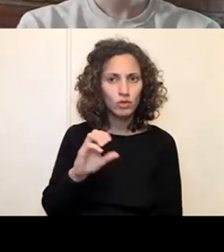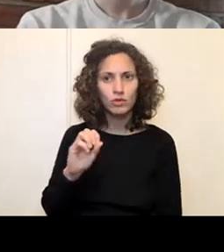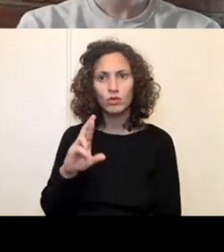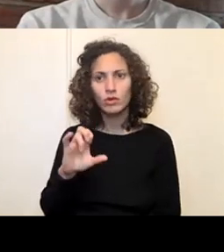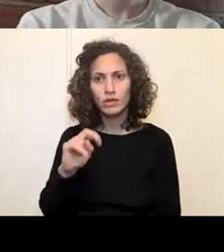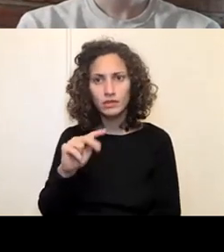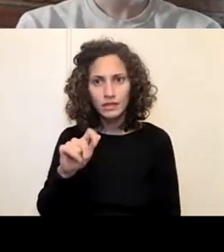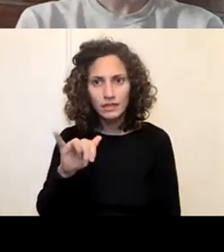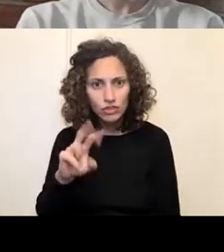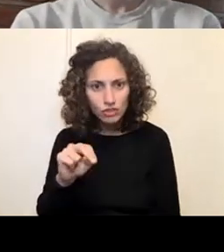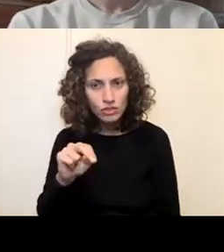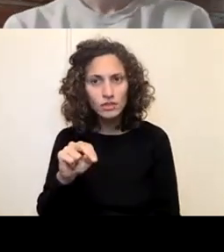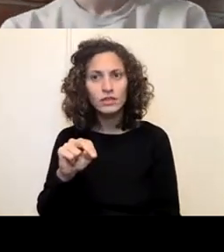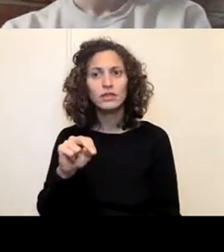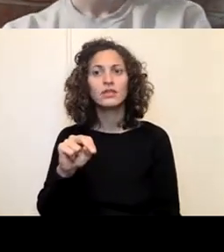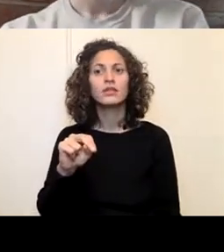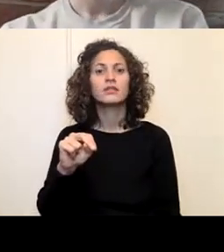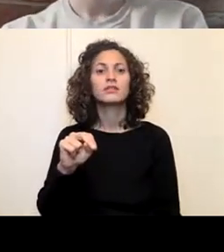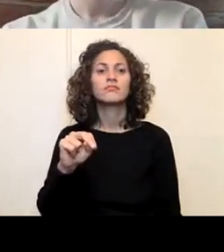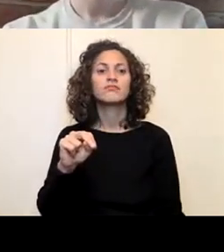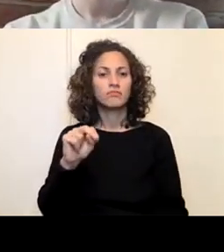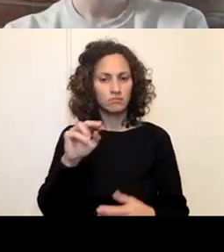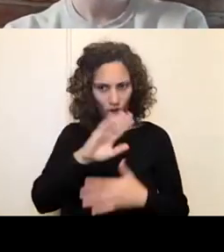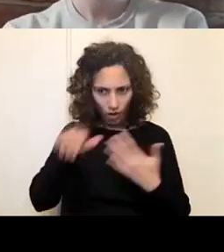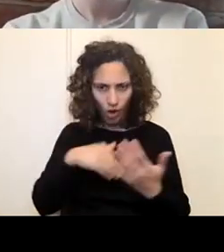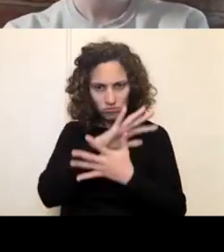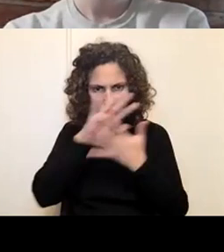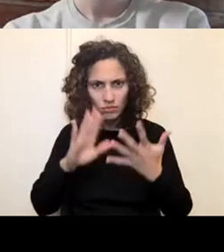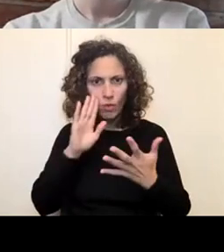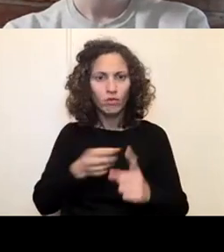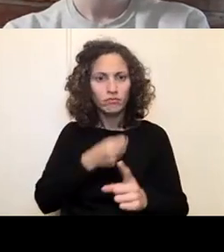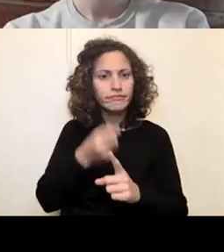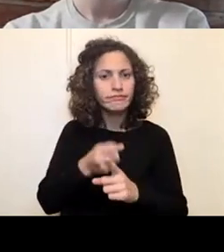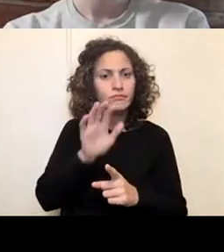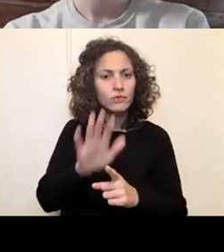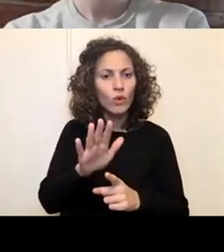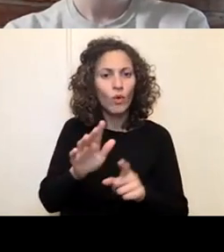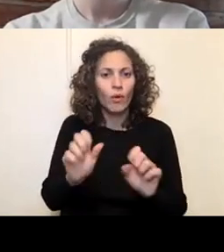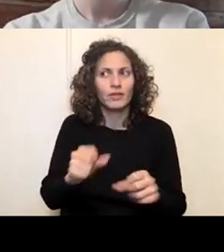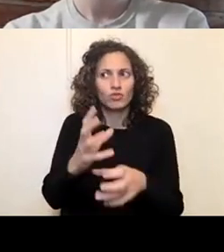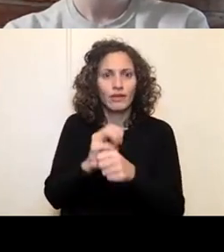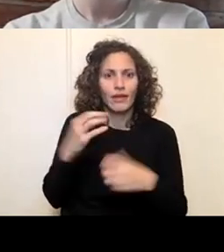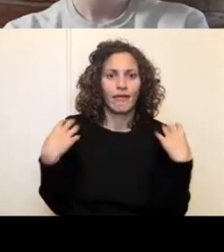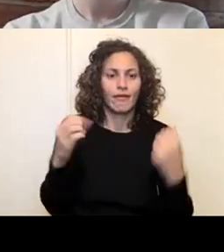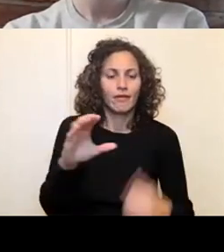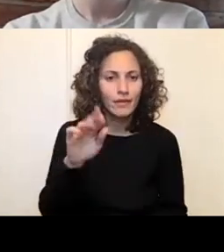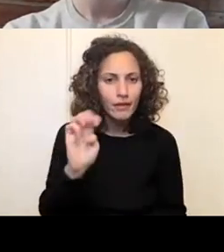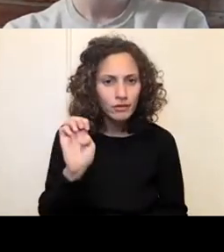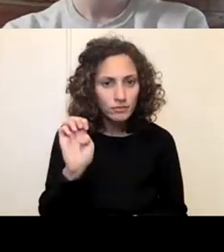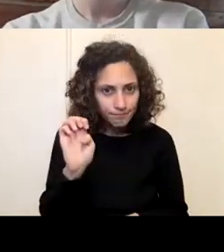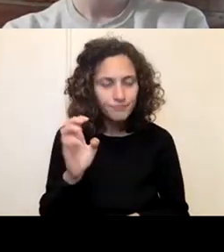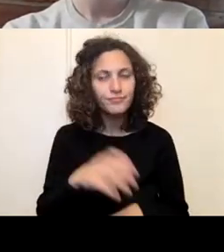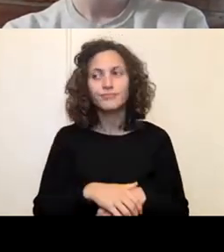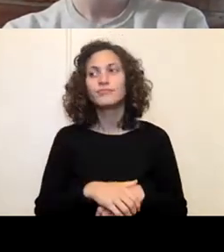are going to impact your experience in getting healthcare and getting sexual healthcare. So I found